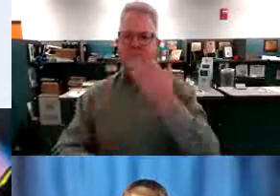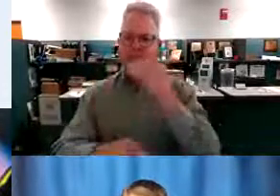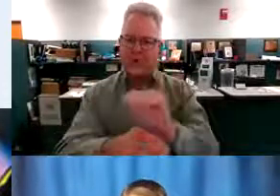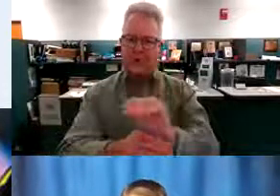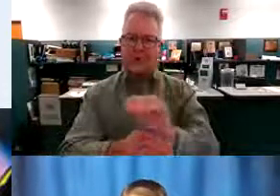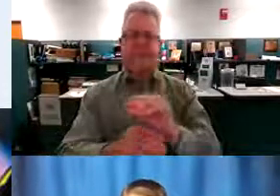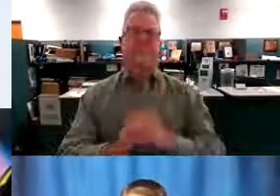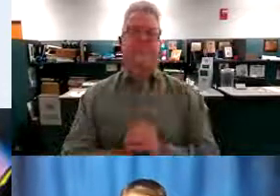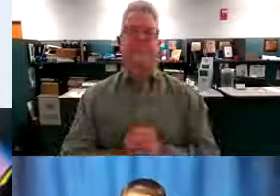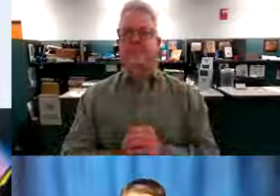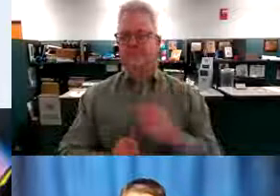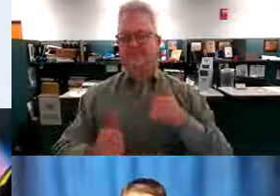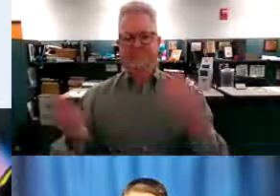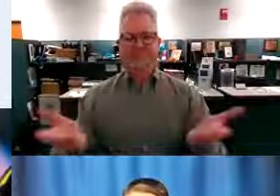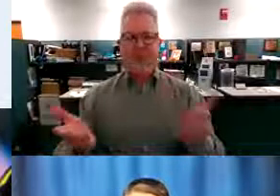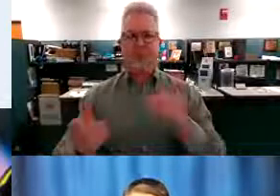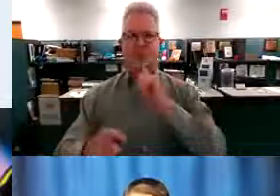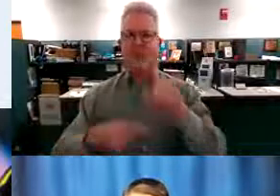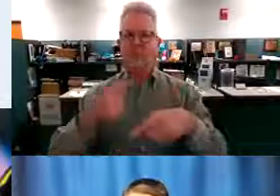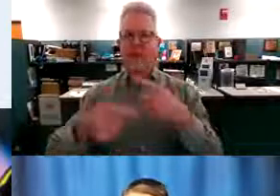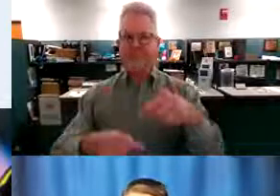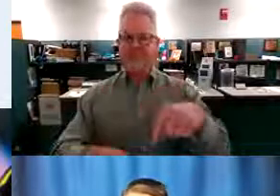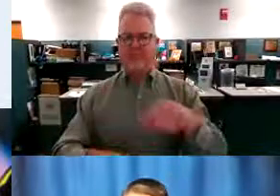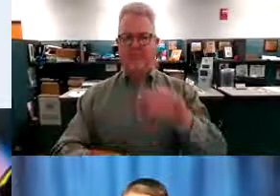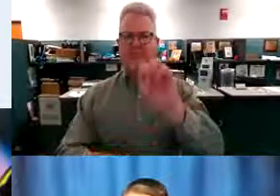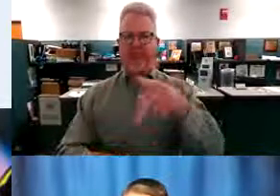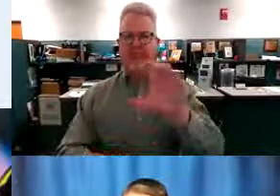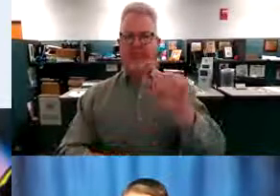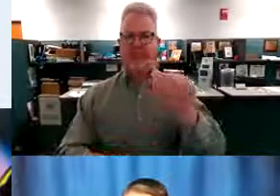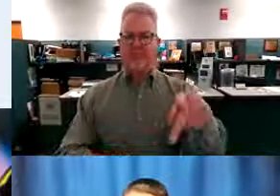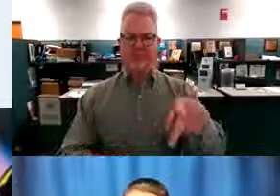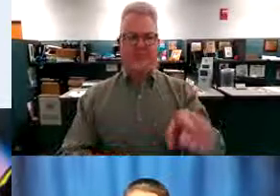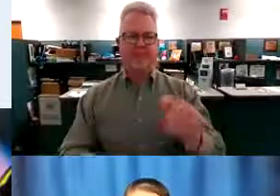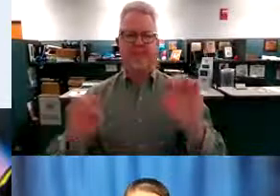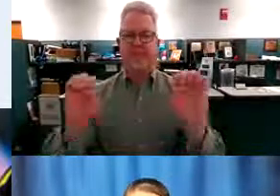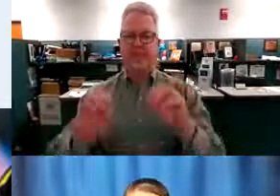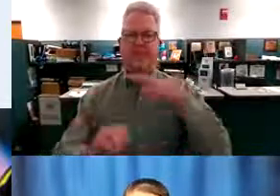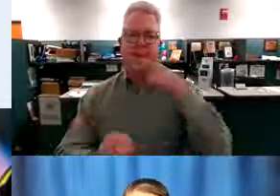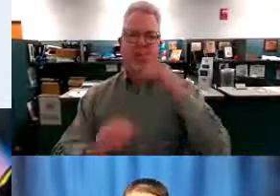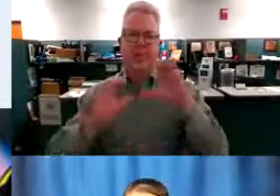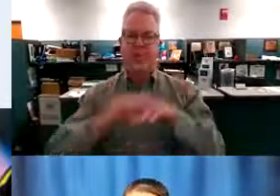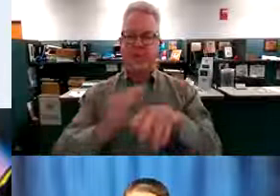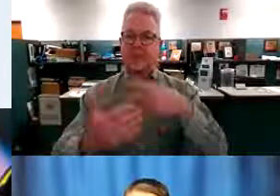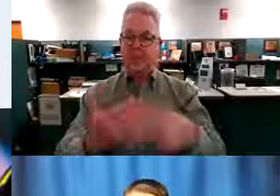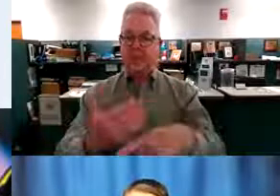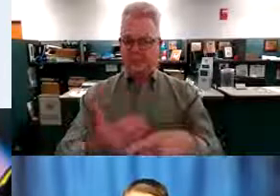Okay, hello everyone, good evening. So I'm here talking about